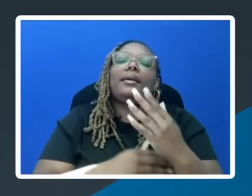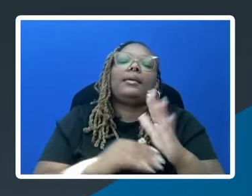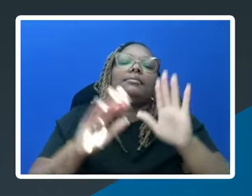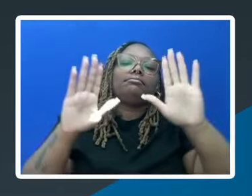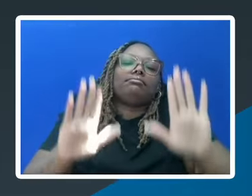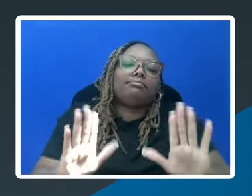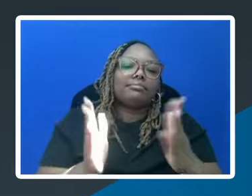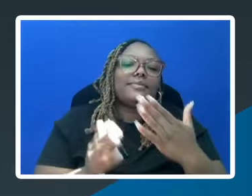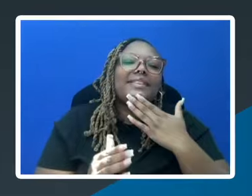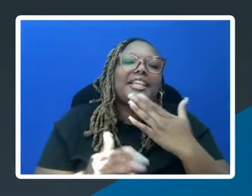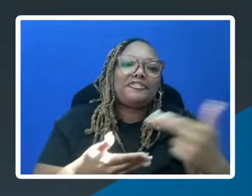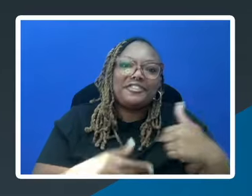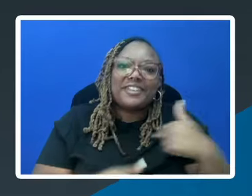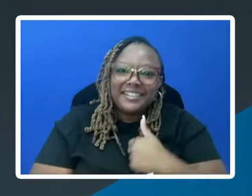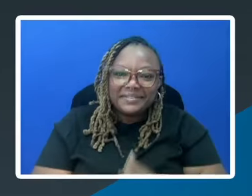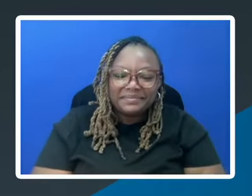here.